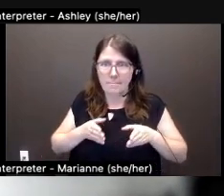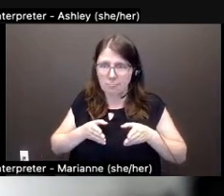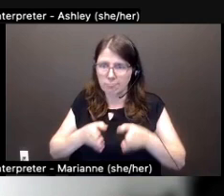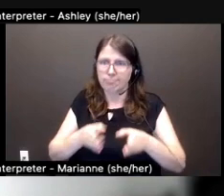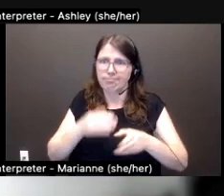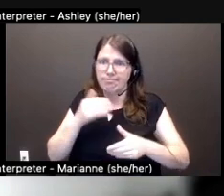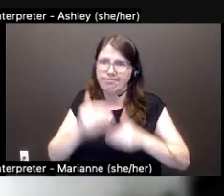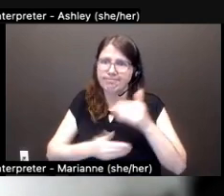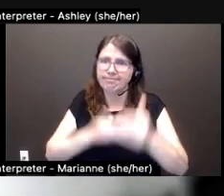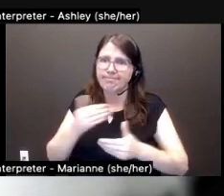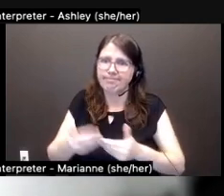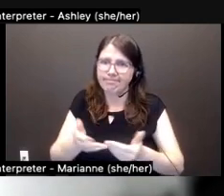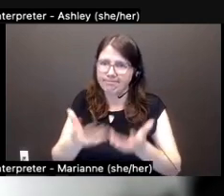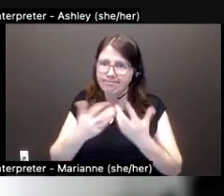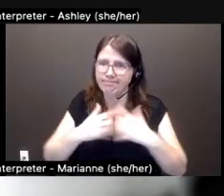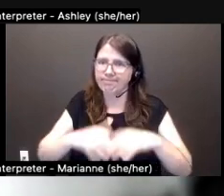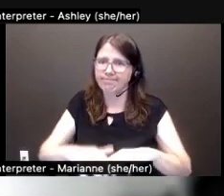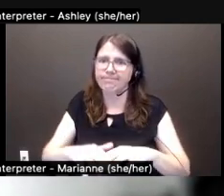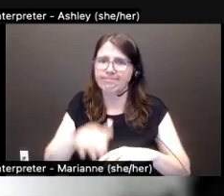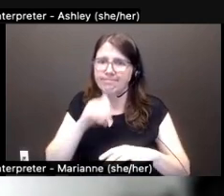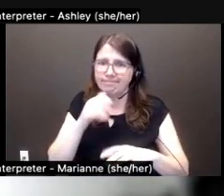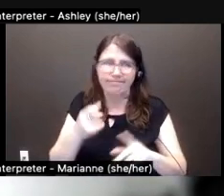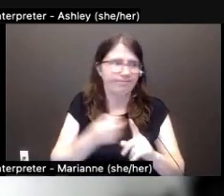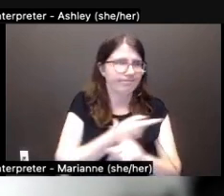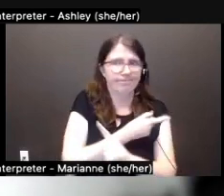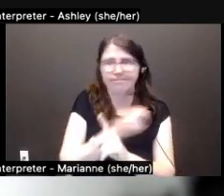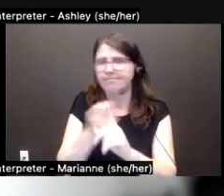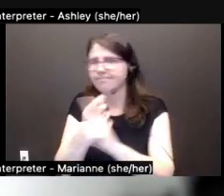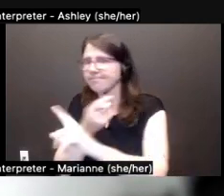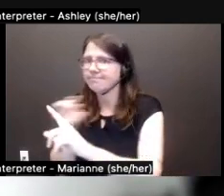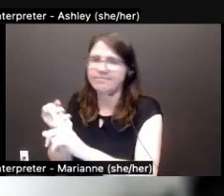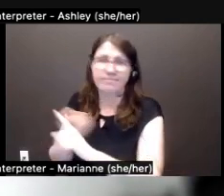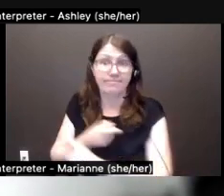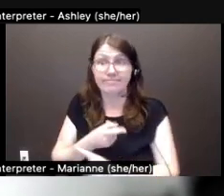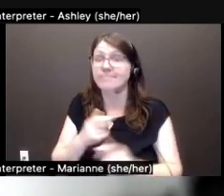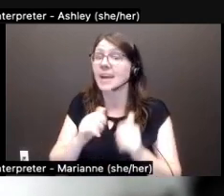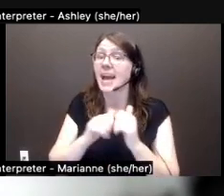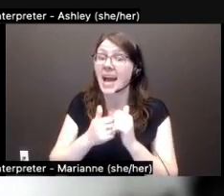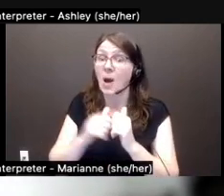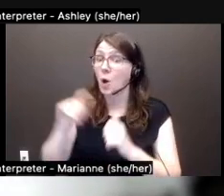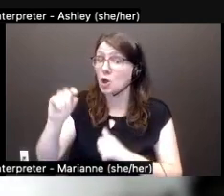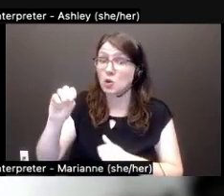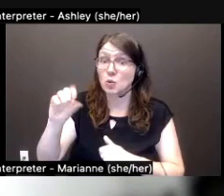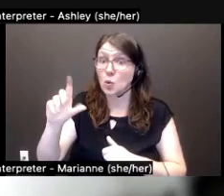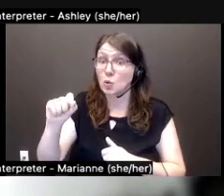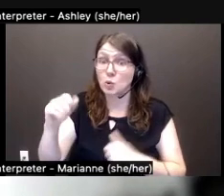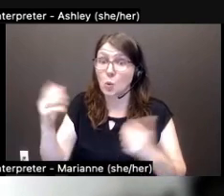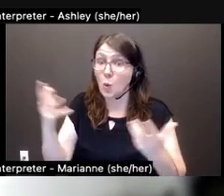we use the Google Sheets to communicate and collaborate. So especially